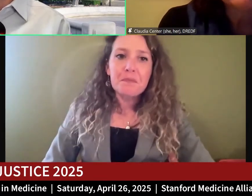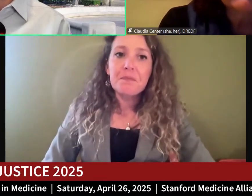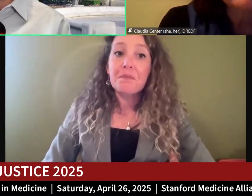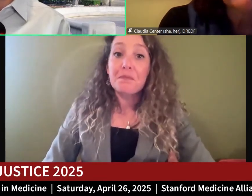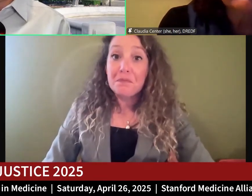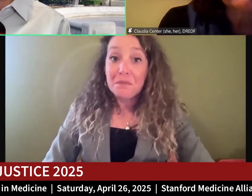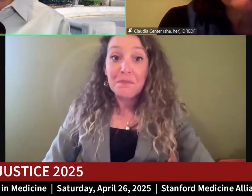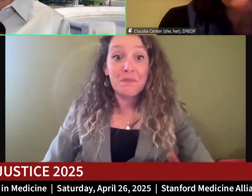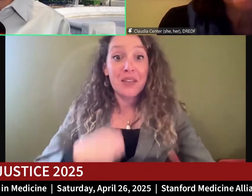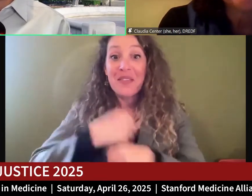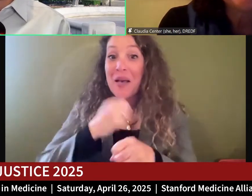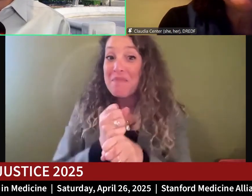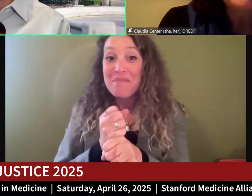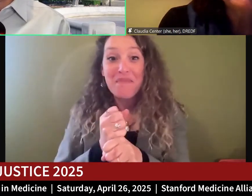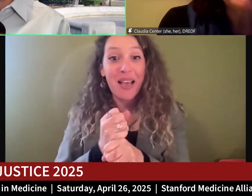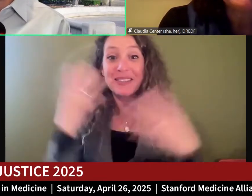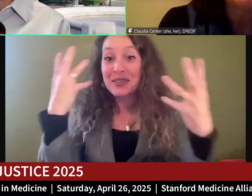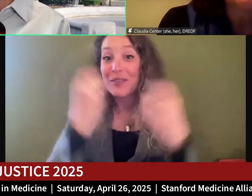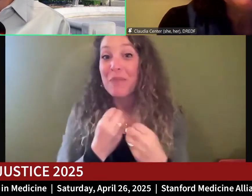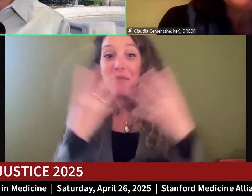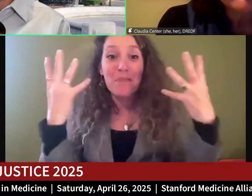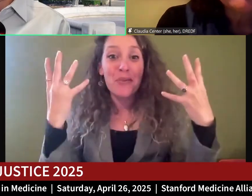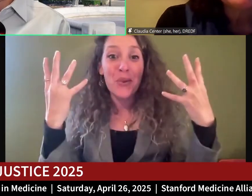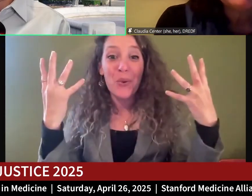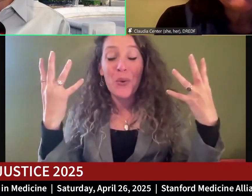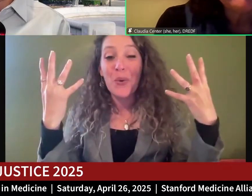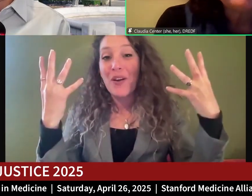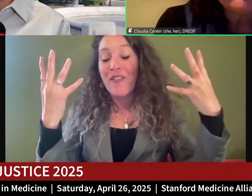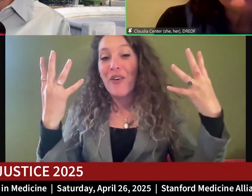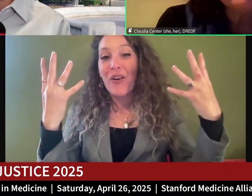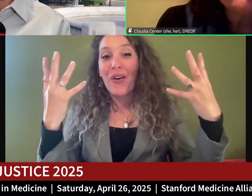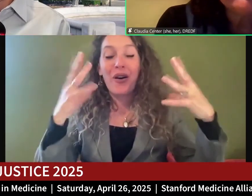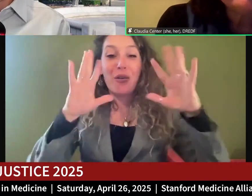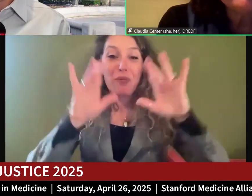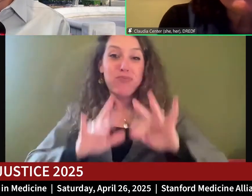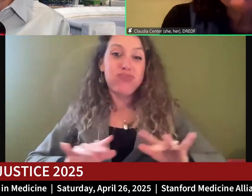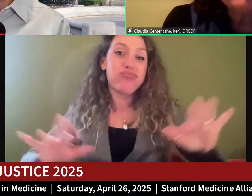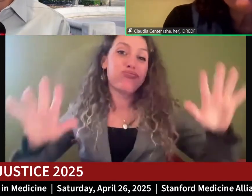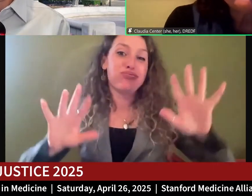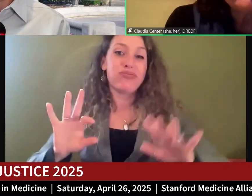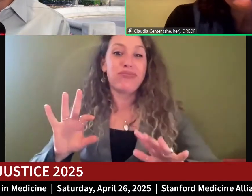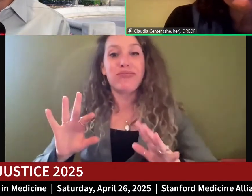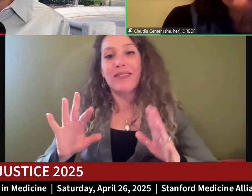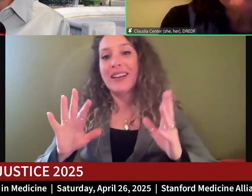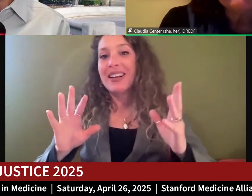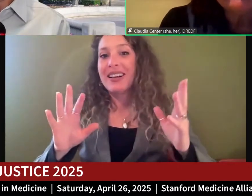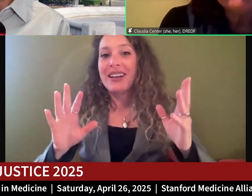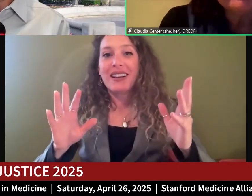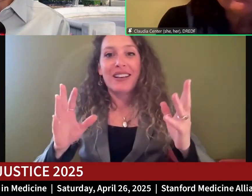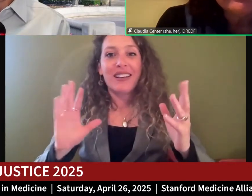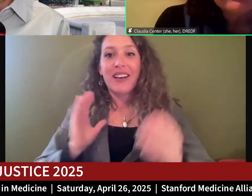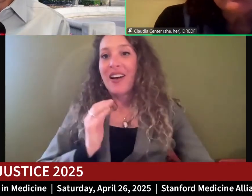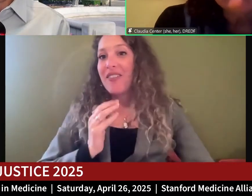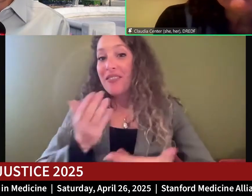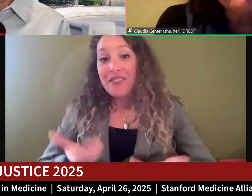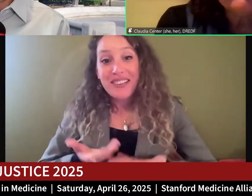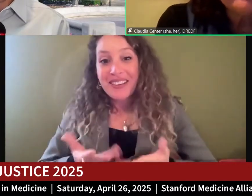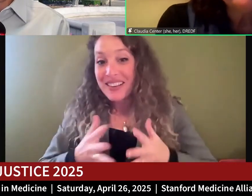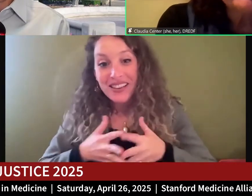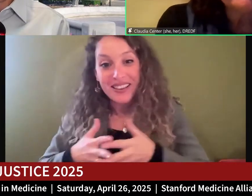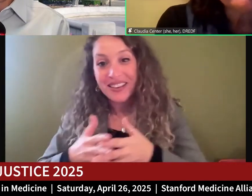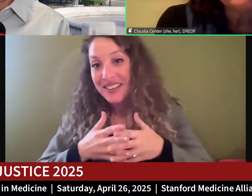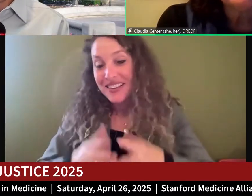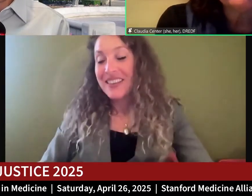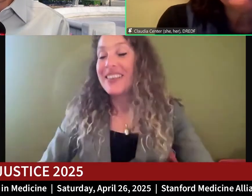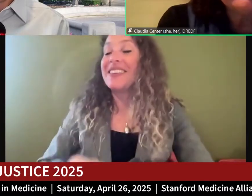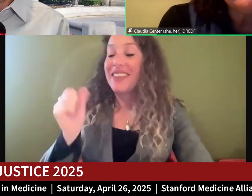that makes up the rich fabric of our country. Yes, I completely agree with that. And